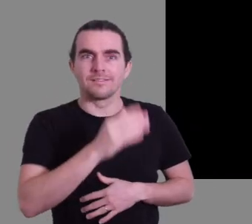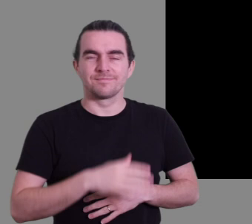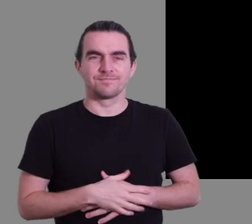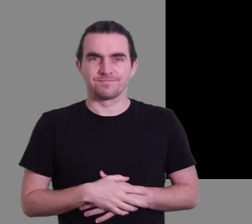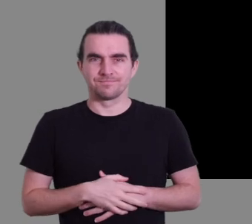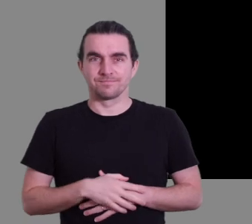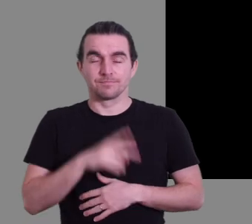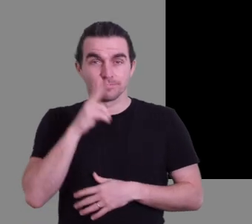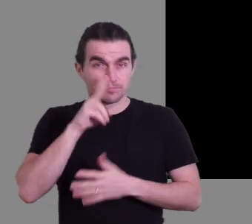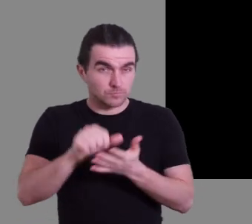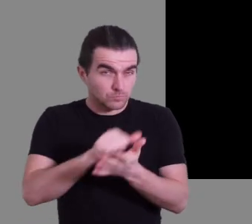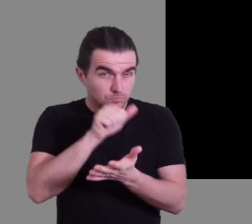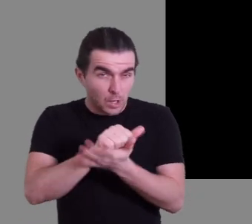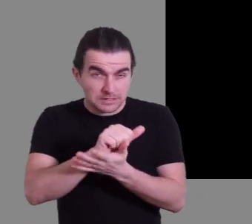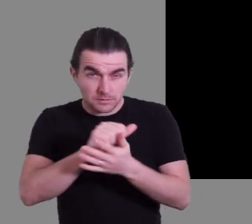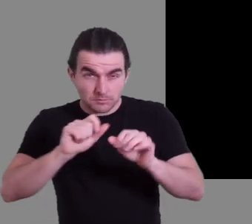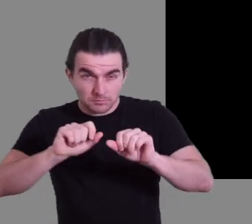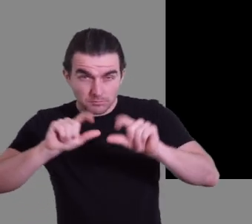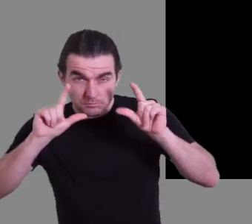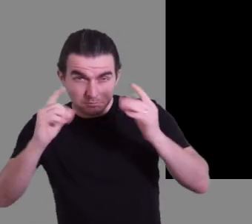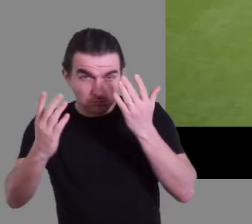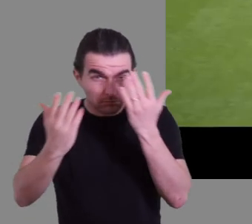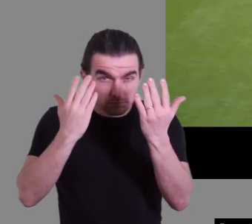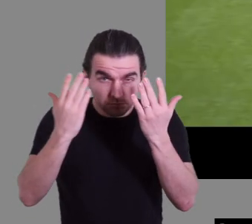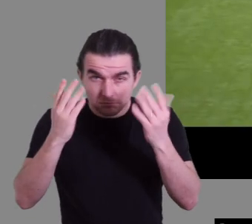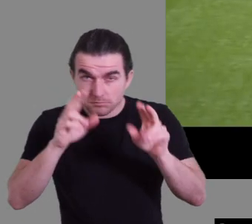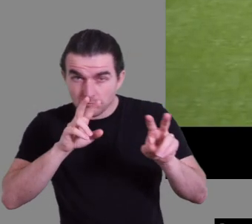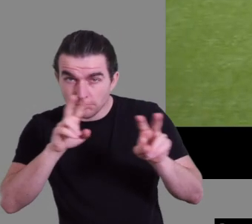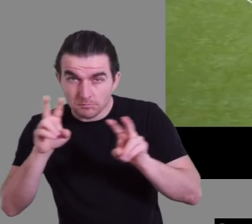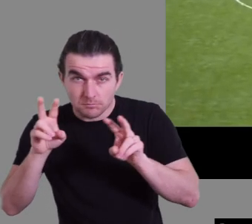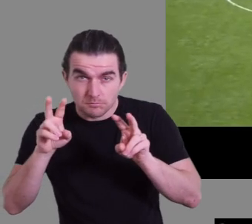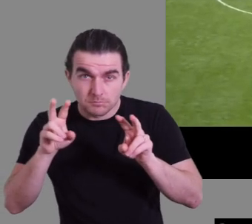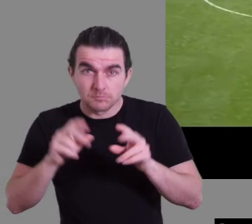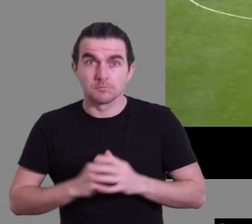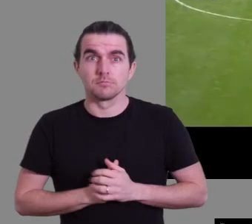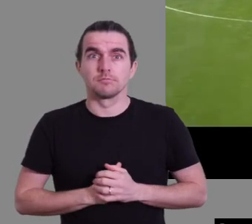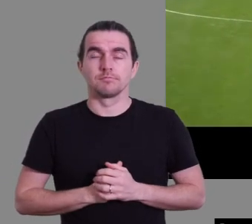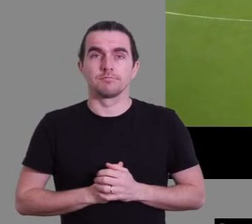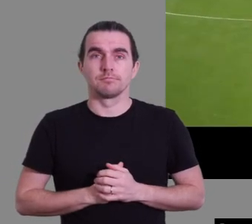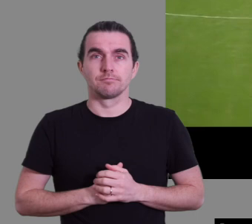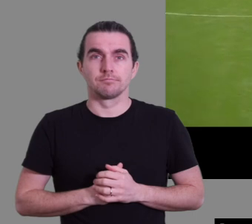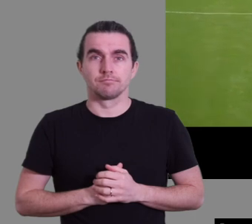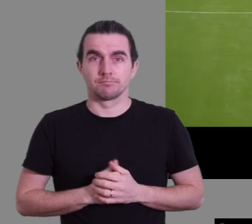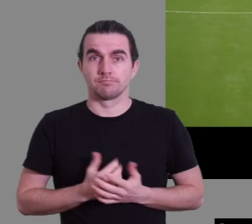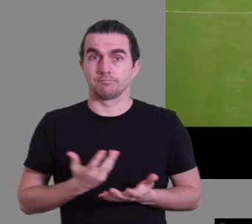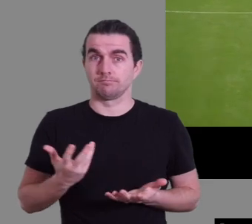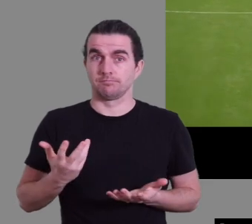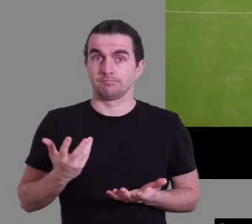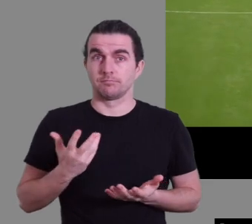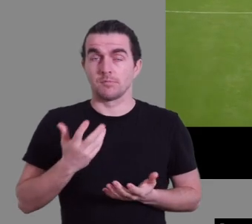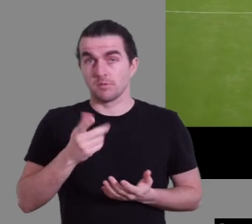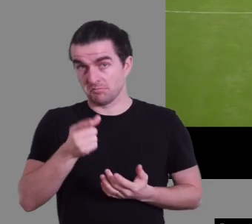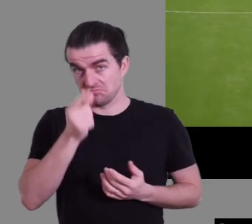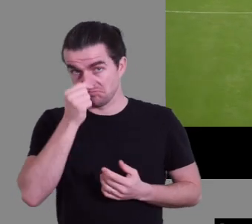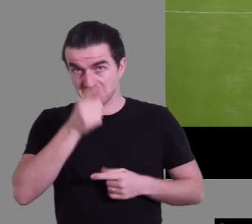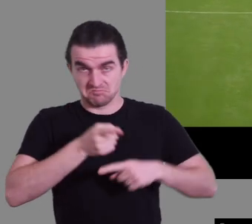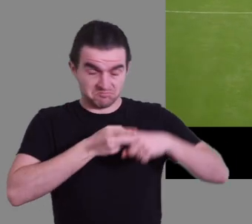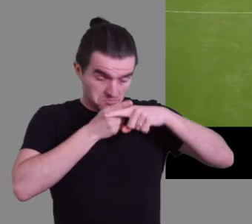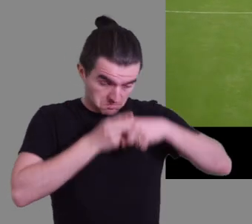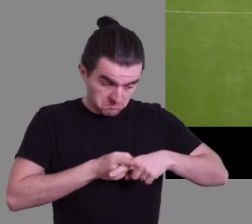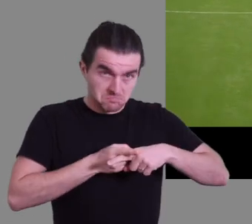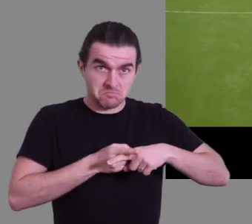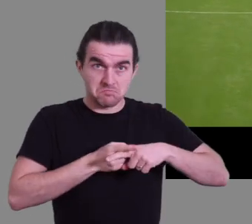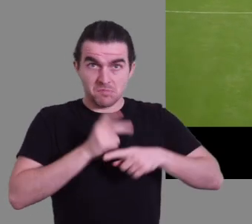put it right, zoom in and highlight him, and if you put the quadrant around it in a second,